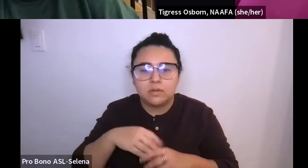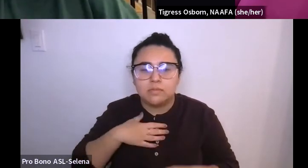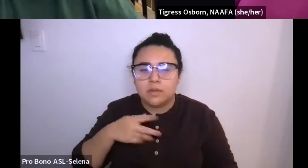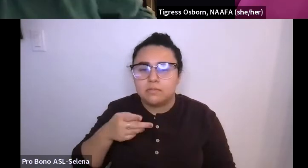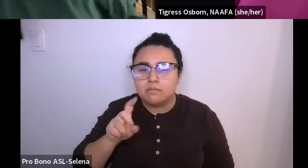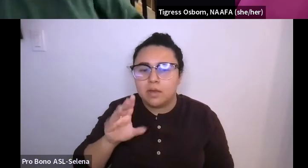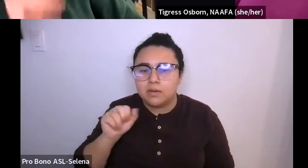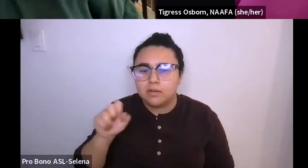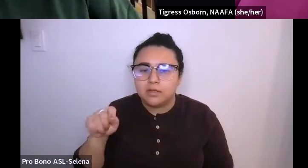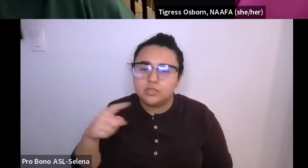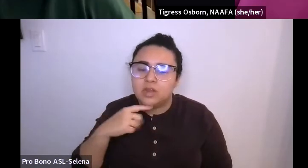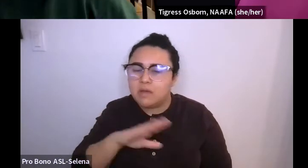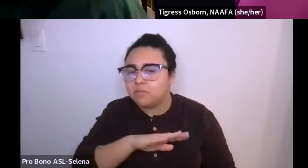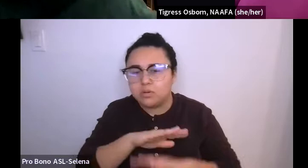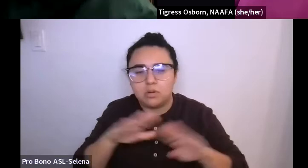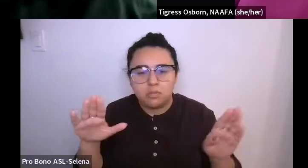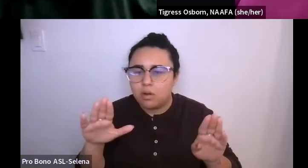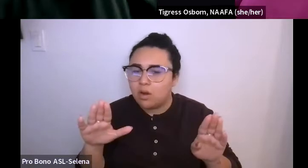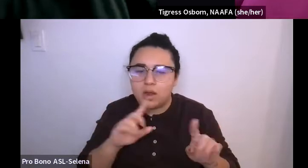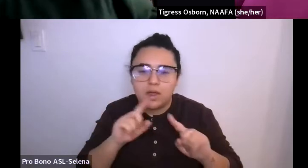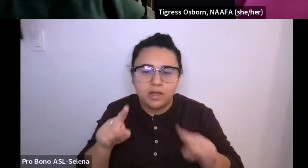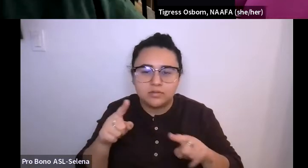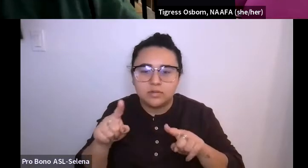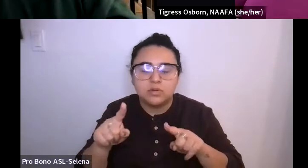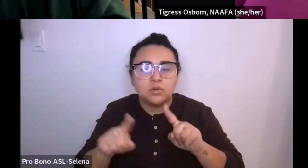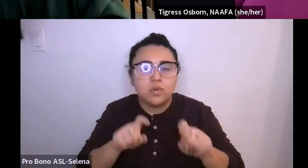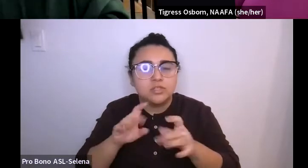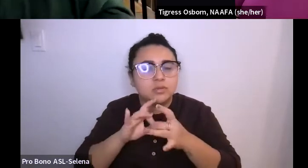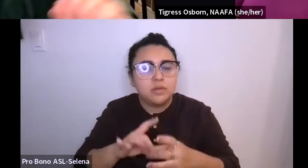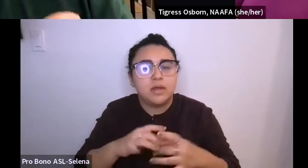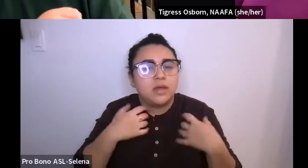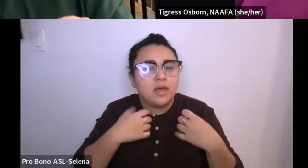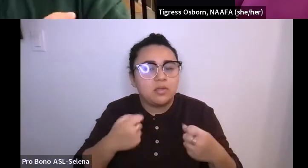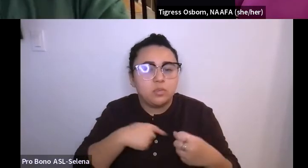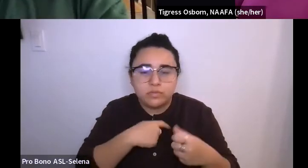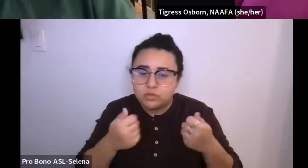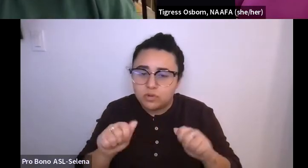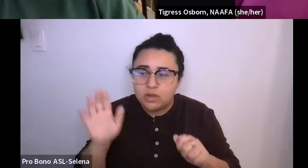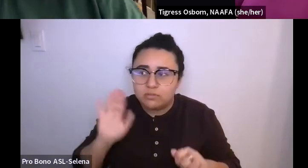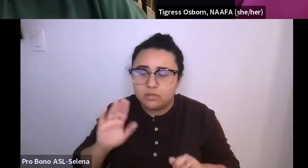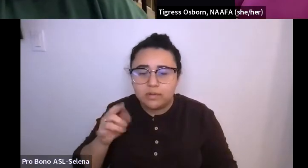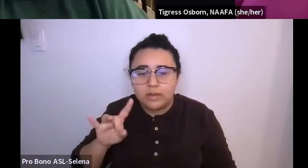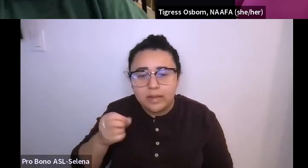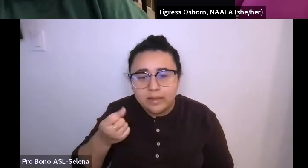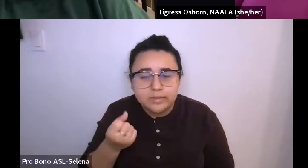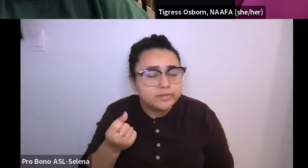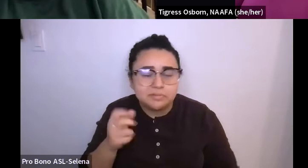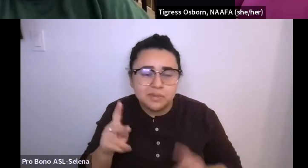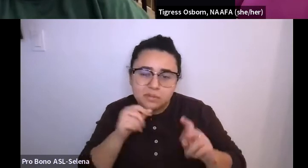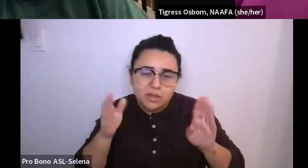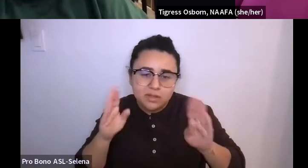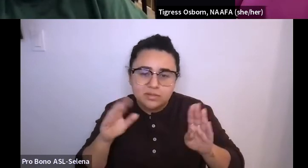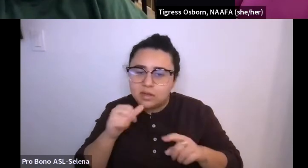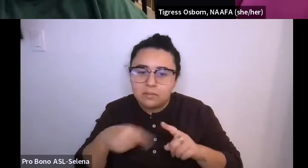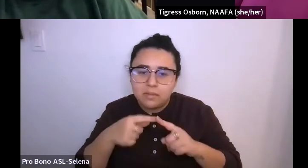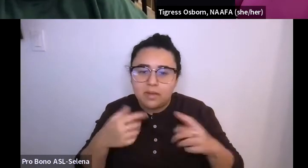health because, you know, we've tried that since the 80s and people are not listening, and it's not about health at all. What